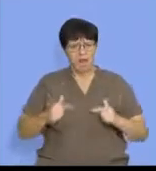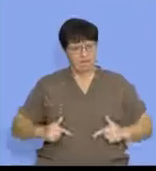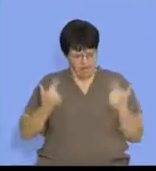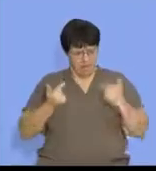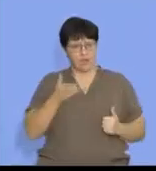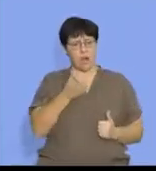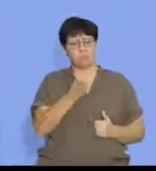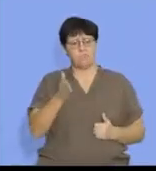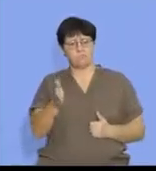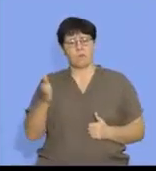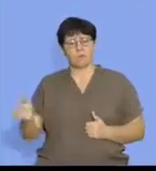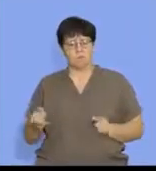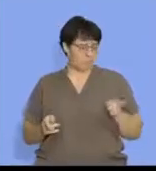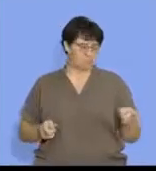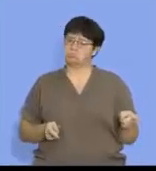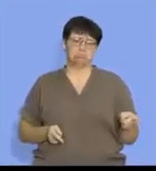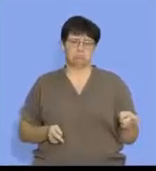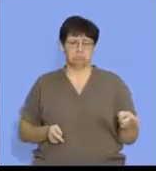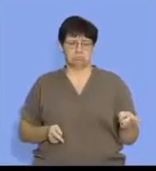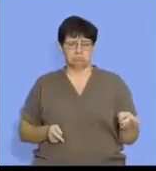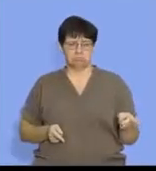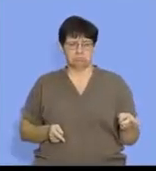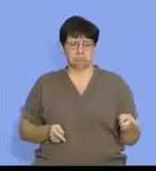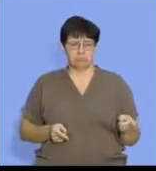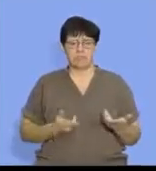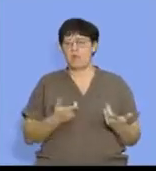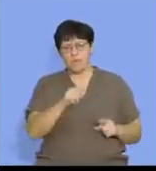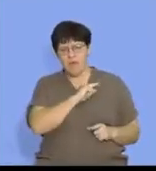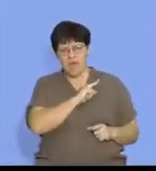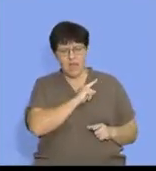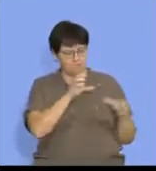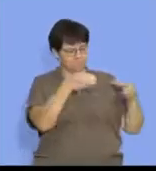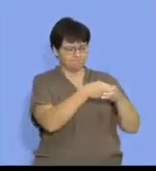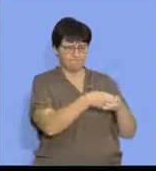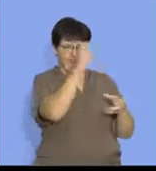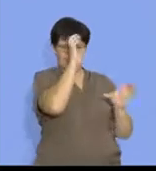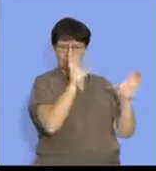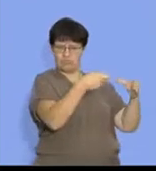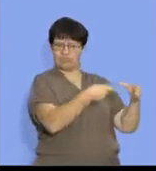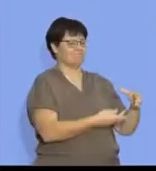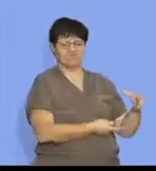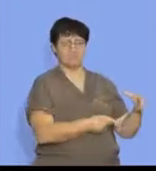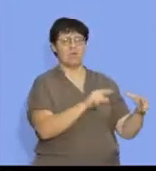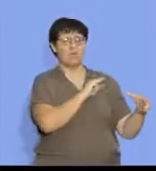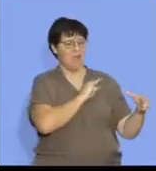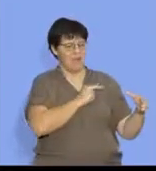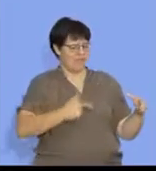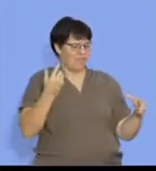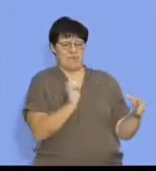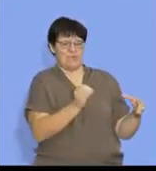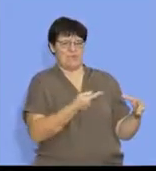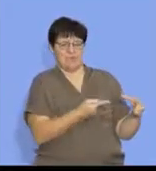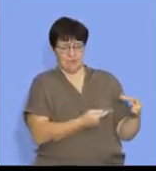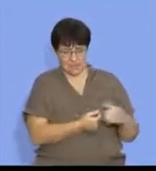living characteristics. So the viruses don't fall into a kingdom basically because they don't have those